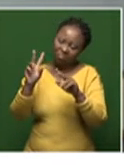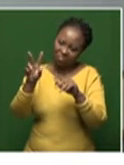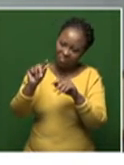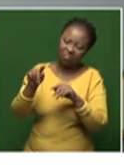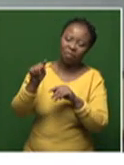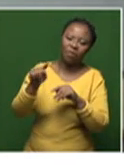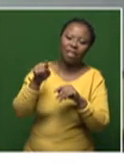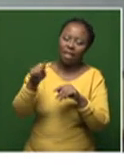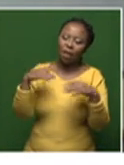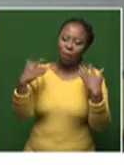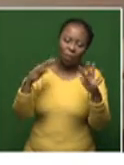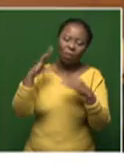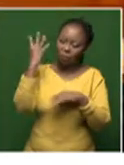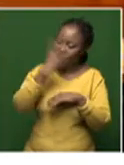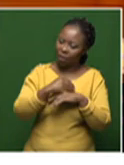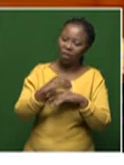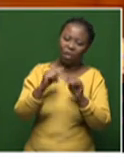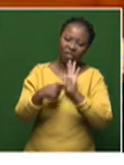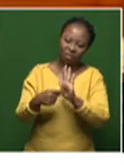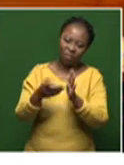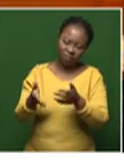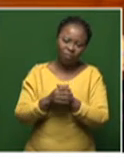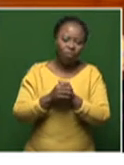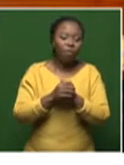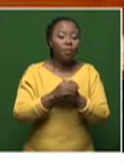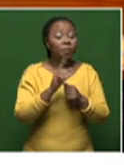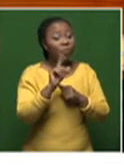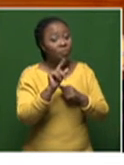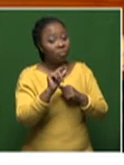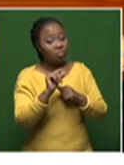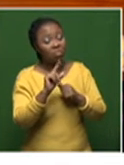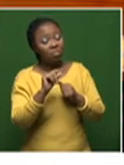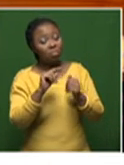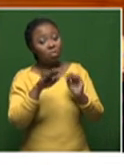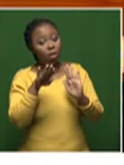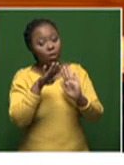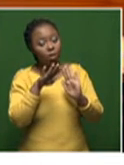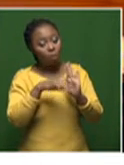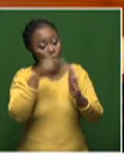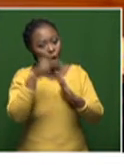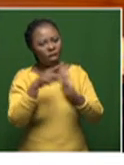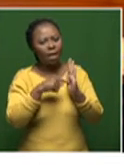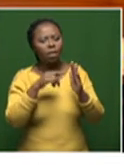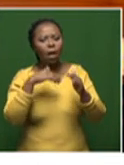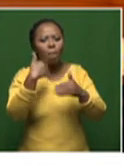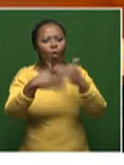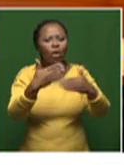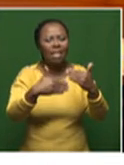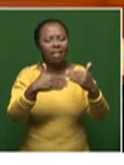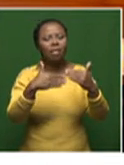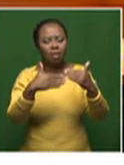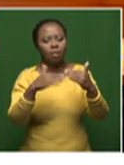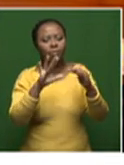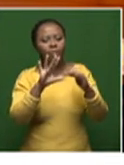very powerful gesture. And speaking of the hierarchy of the project, take us through the process of selecting